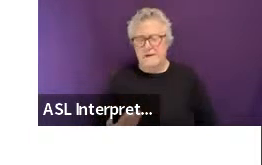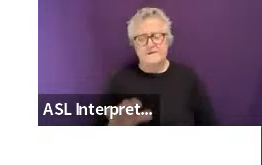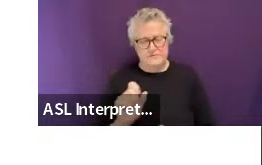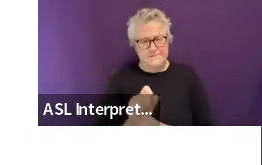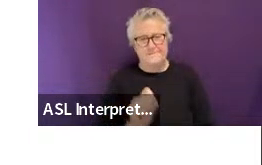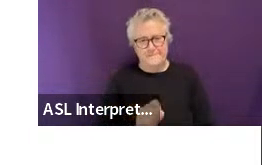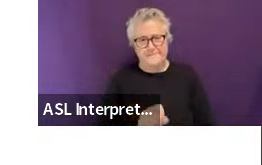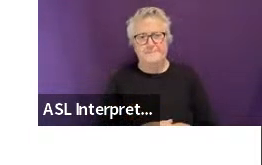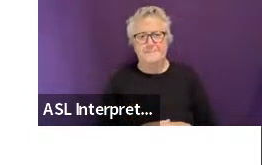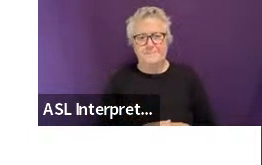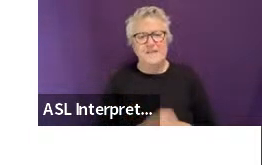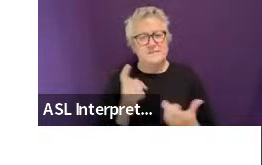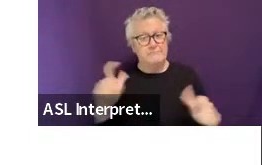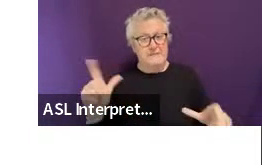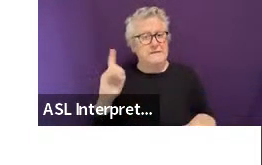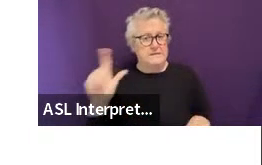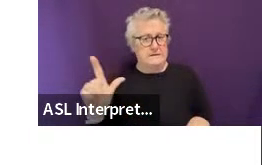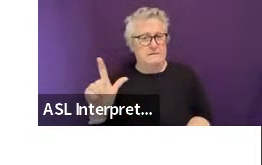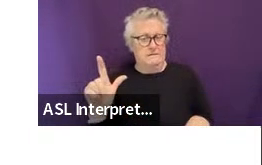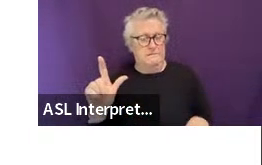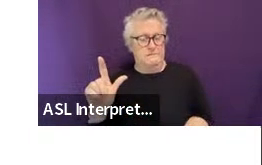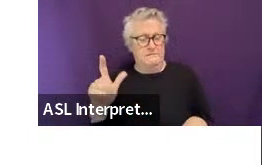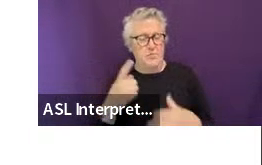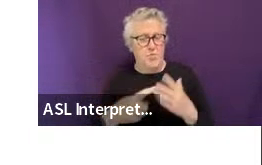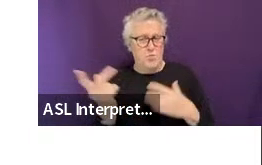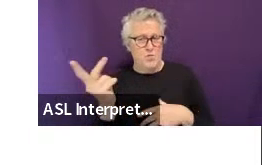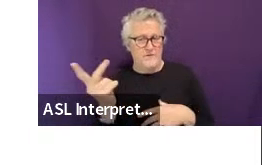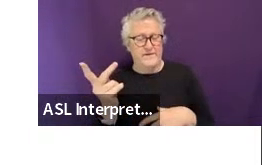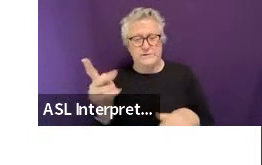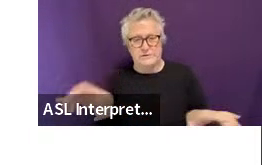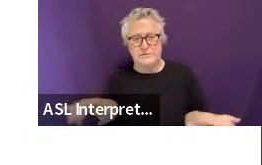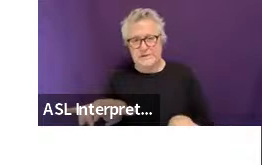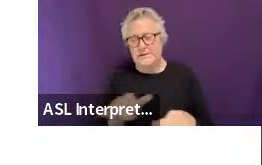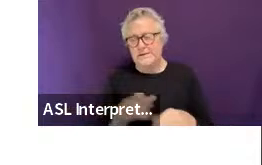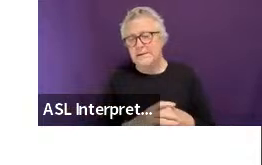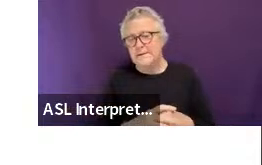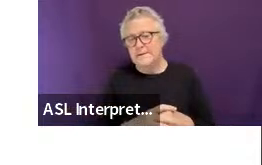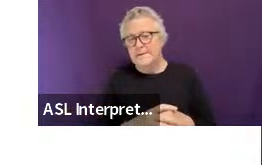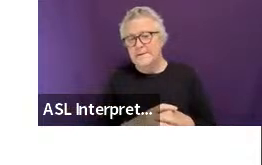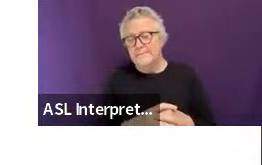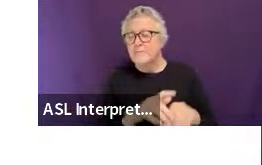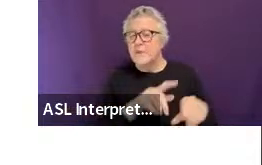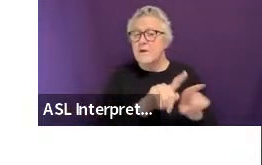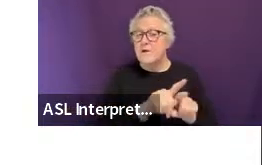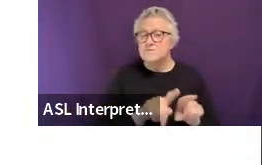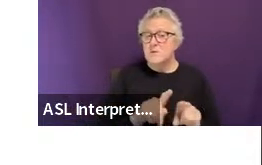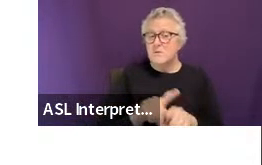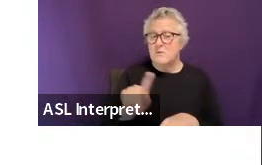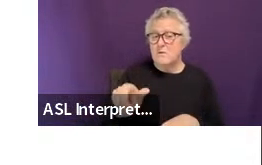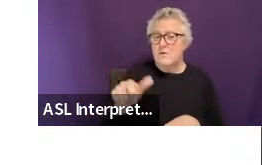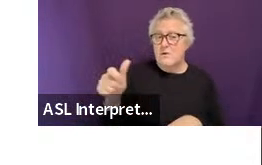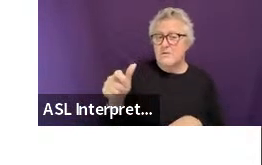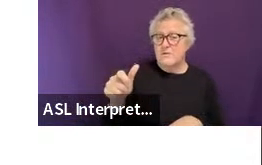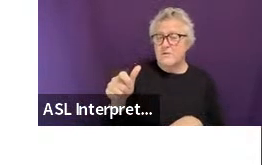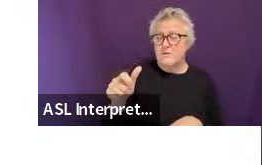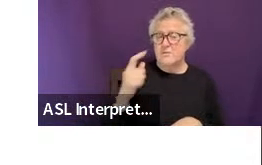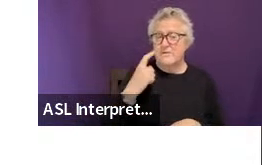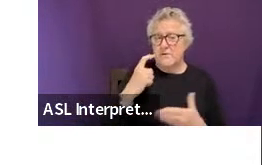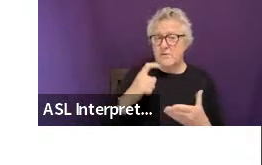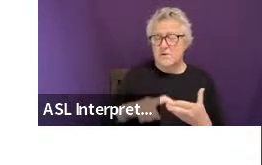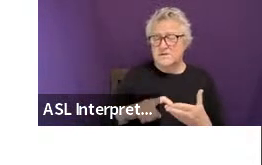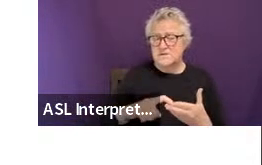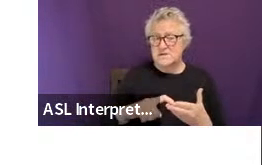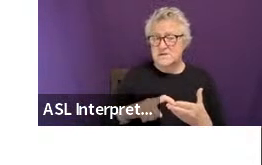That's a pretty big deal. And also we've draft finding, we've noticed that light rail options have higher